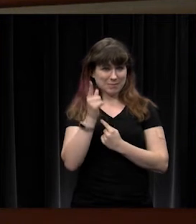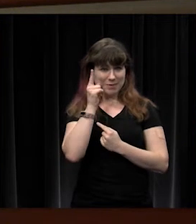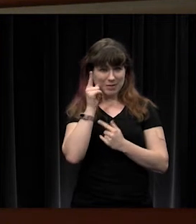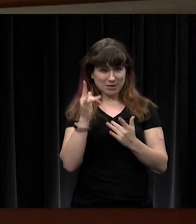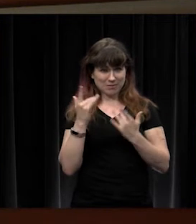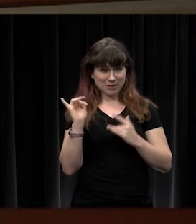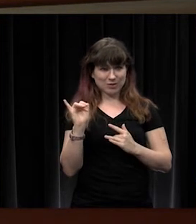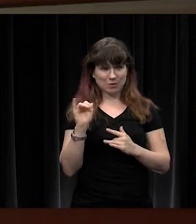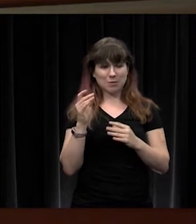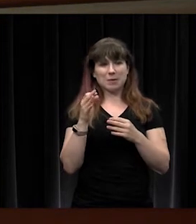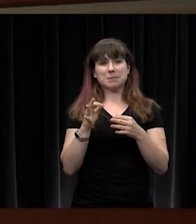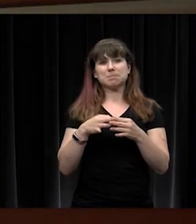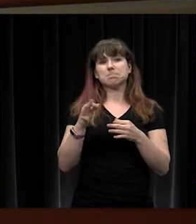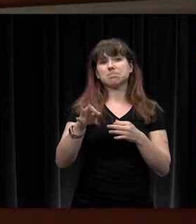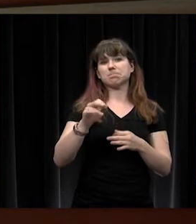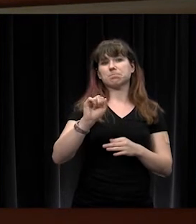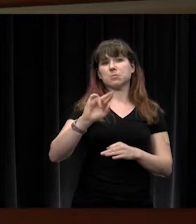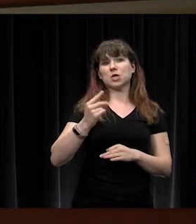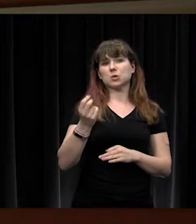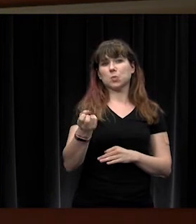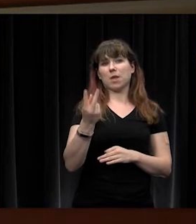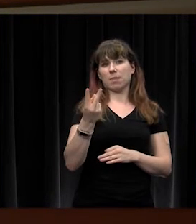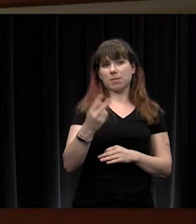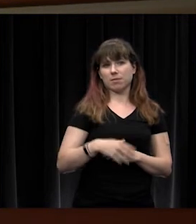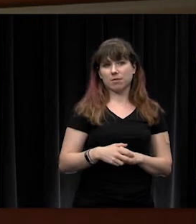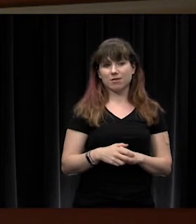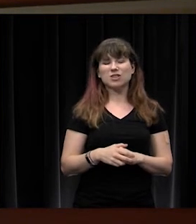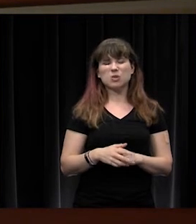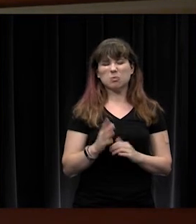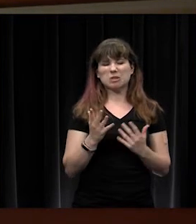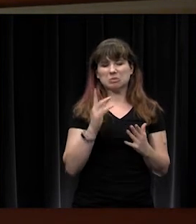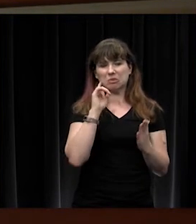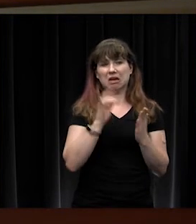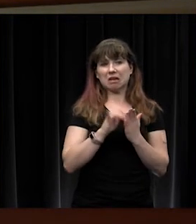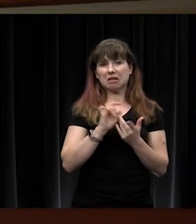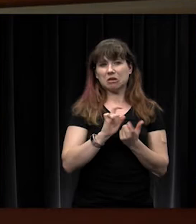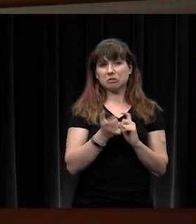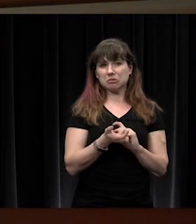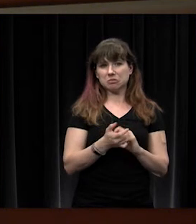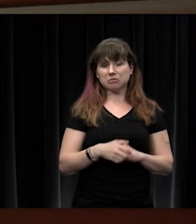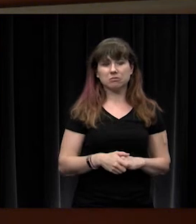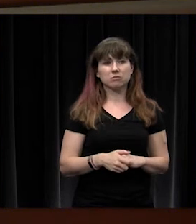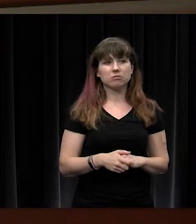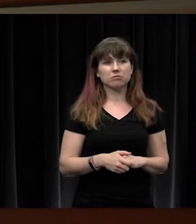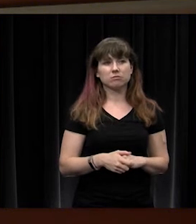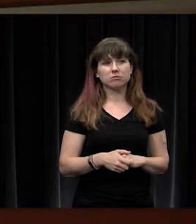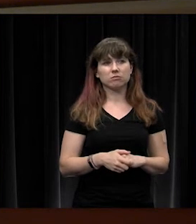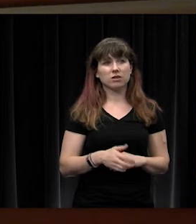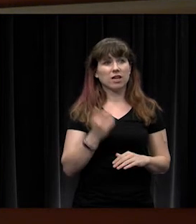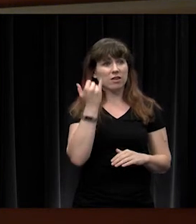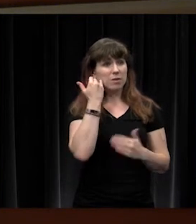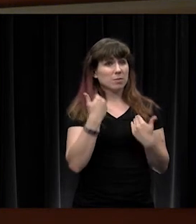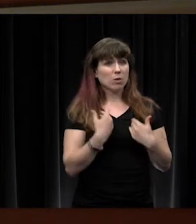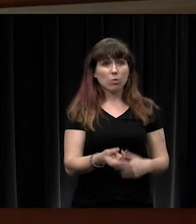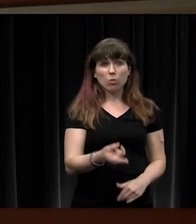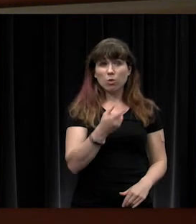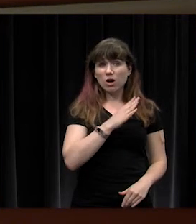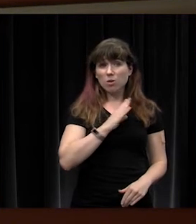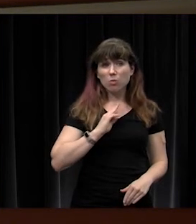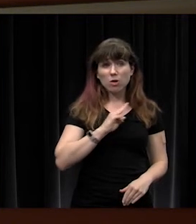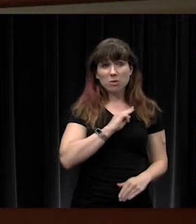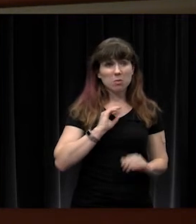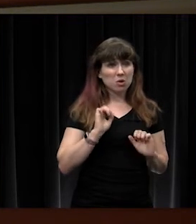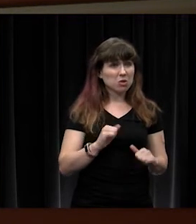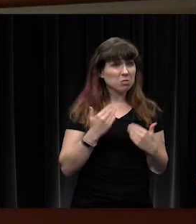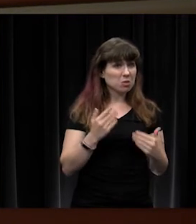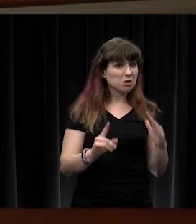to August 12th. So please note that change on your calendar. And if I could have at least one board member there, I think it would be